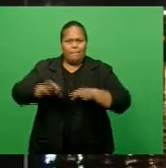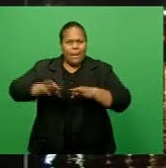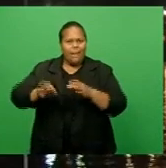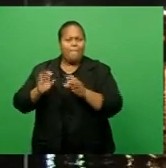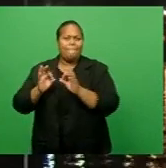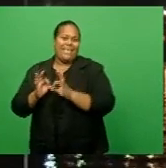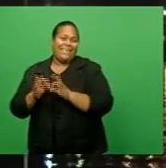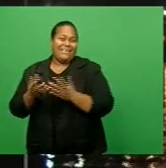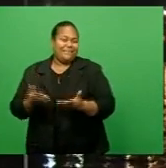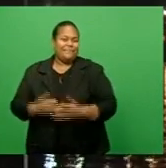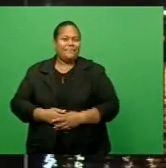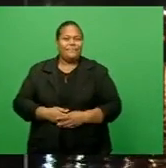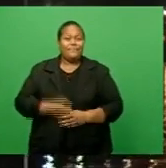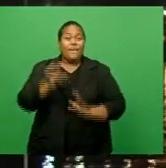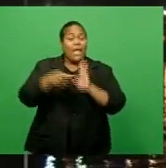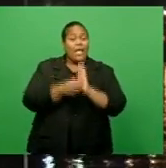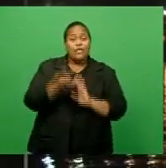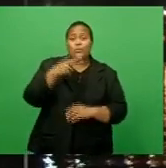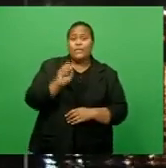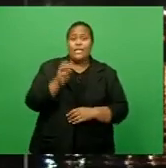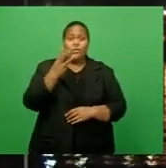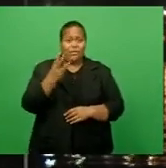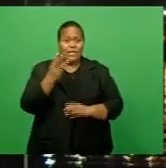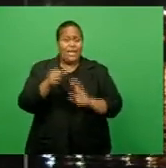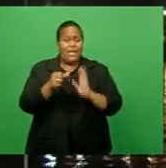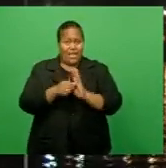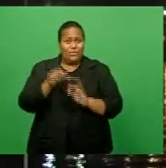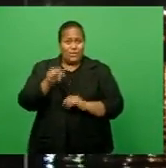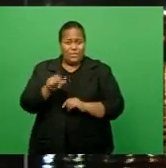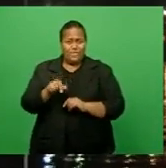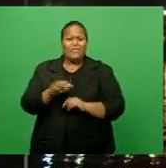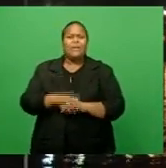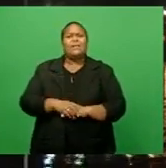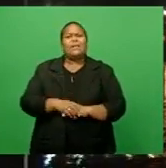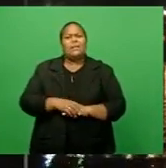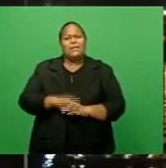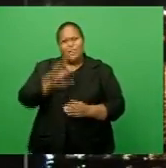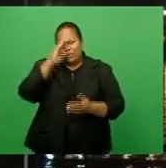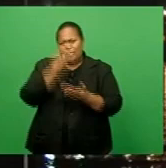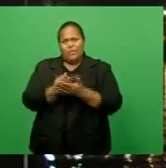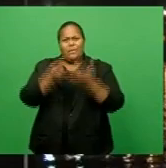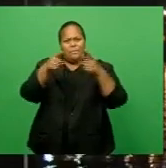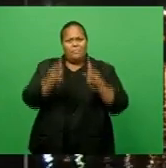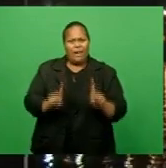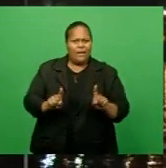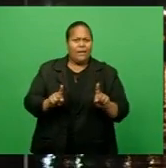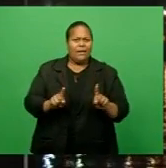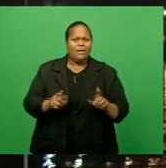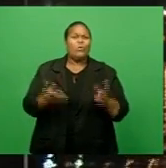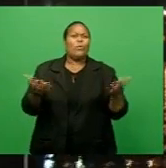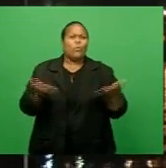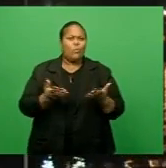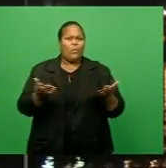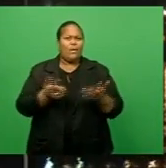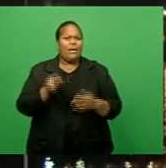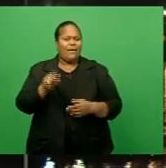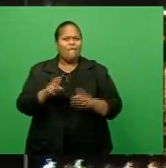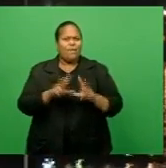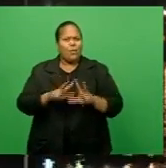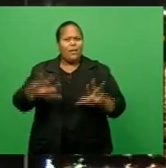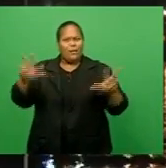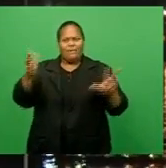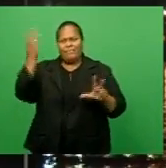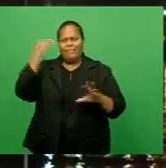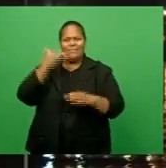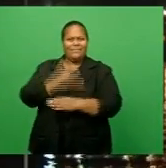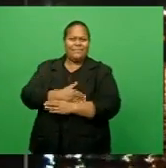A 23-year-old tertiary school student died following a motor vehicle accident near Namau along the Nambawalu Highway in Vanua-Levu